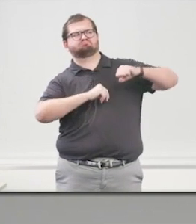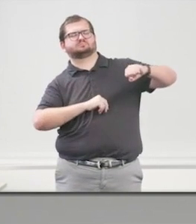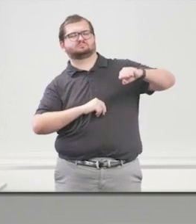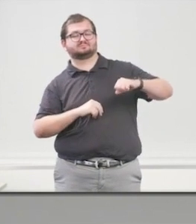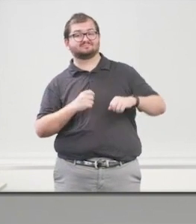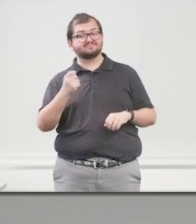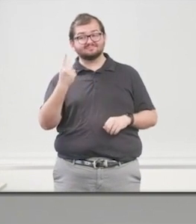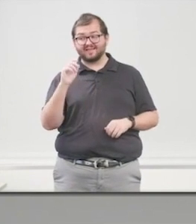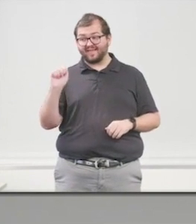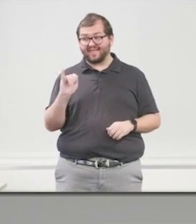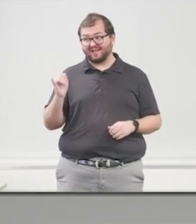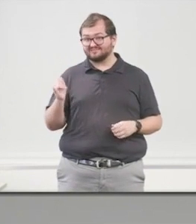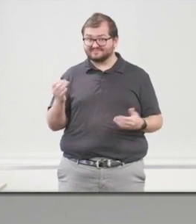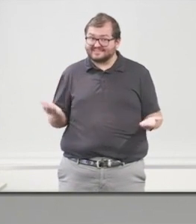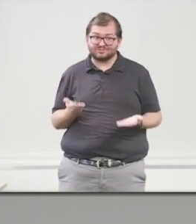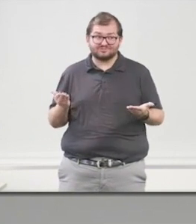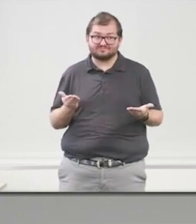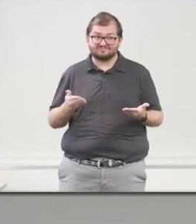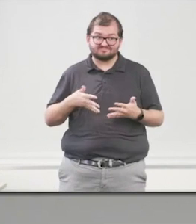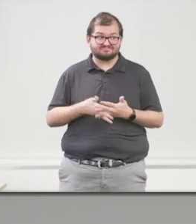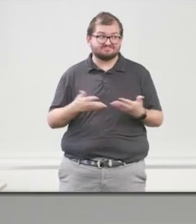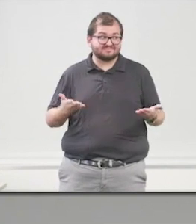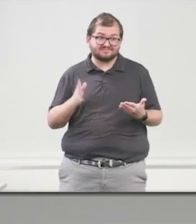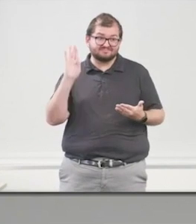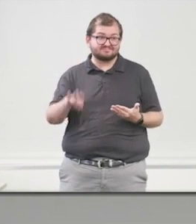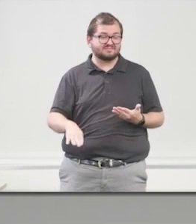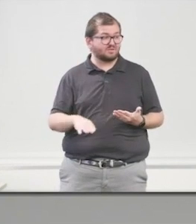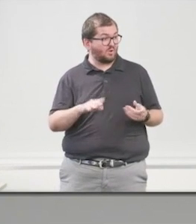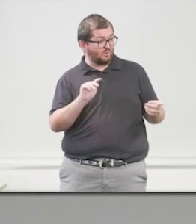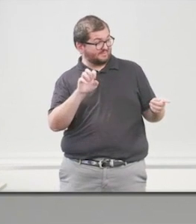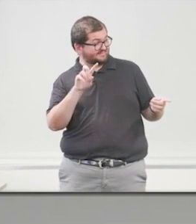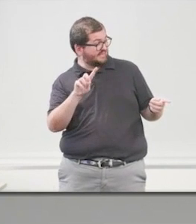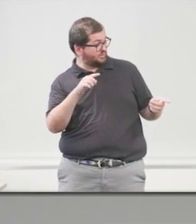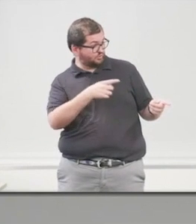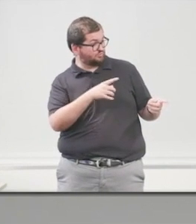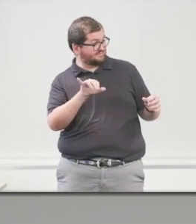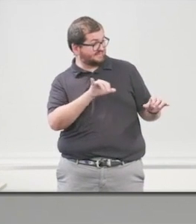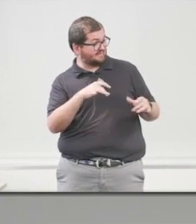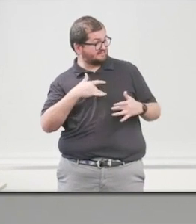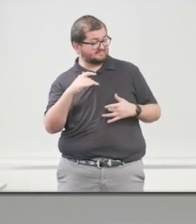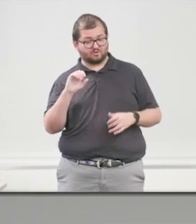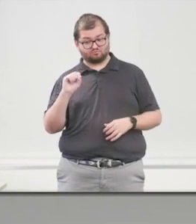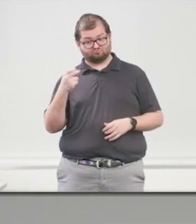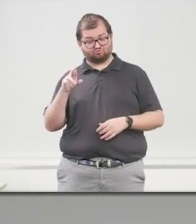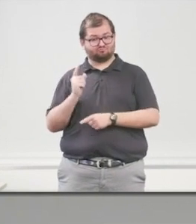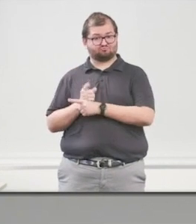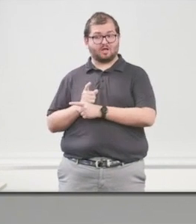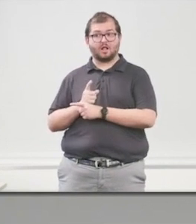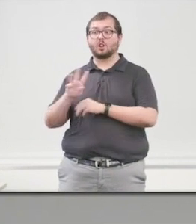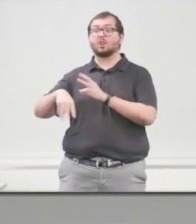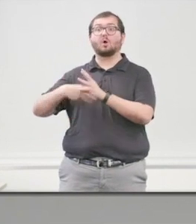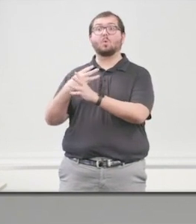and it's going to be part of it. So, Tad, is that one of your concerns too? I mean, Shar brought up a great example. The world is not